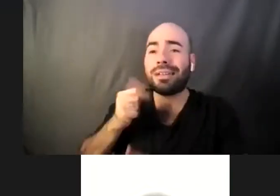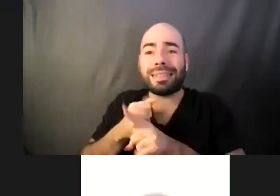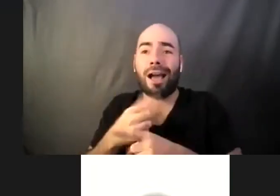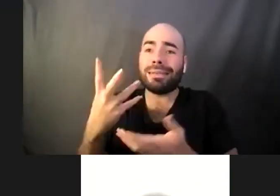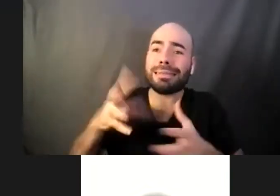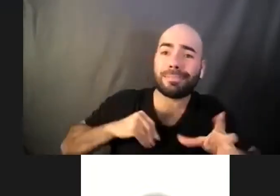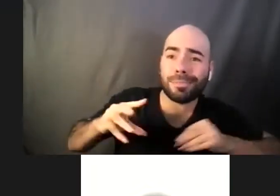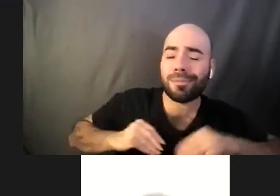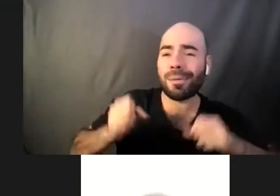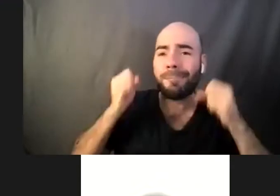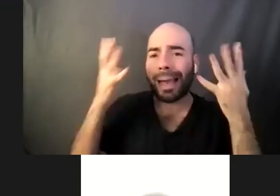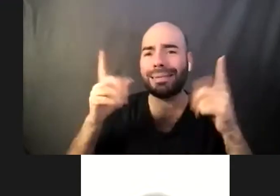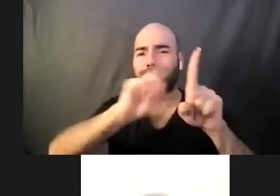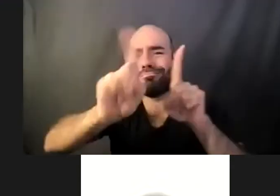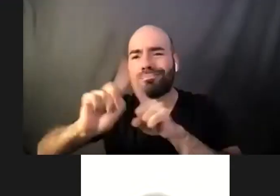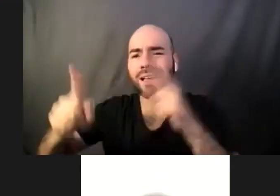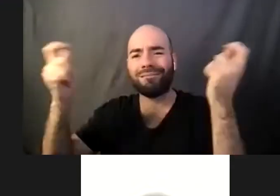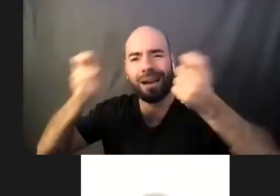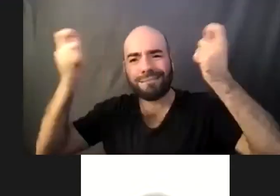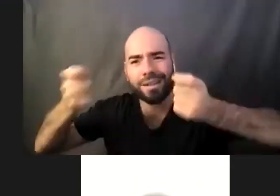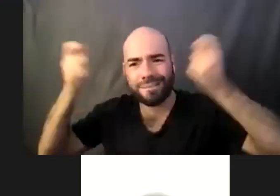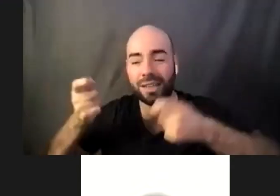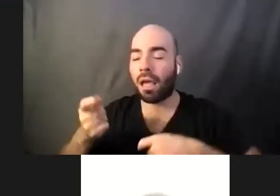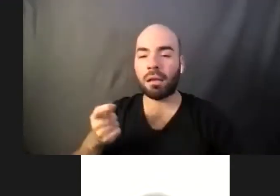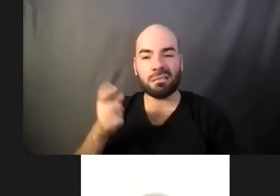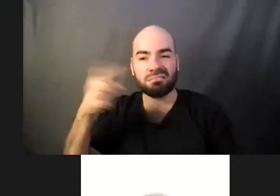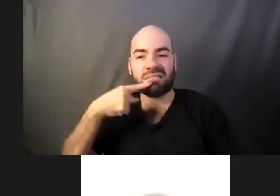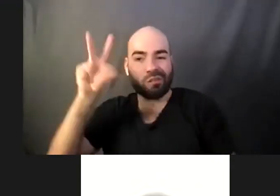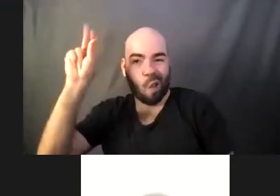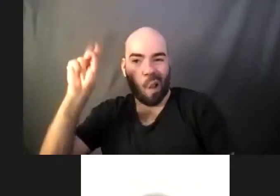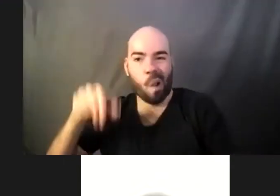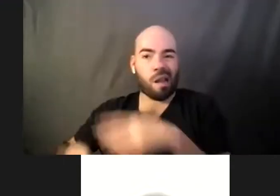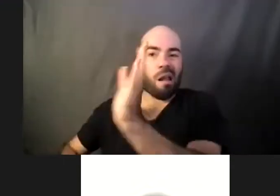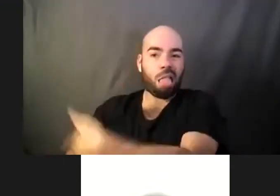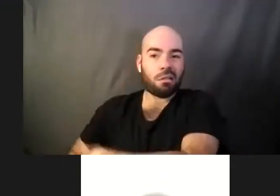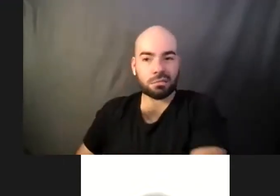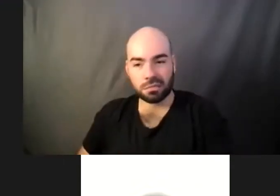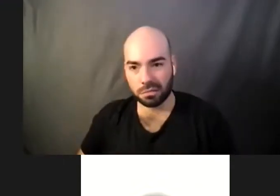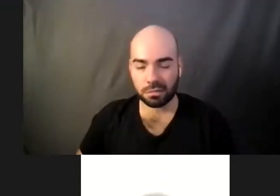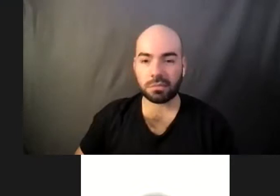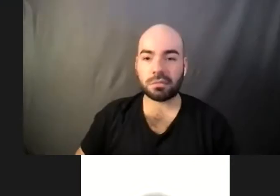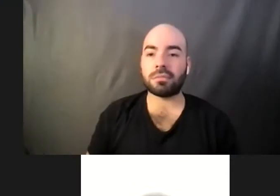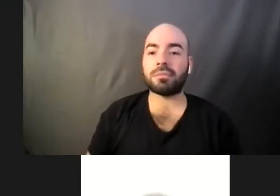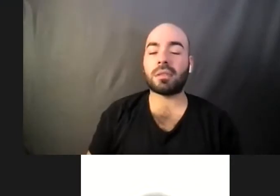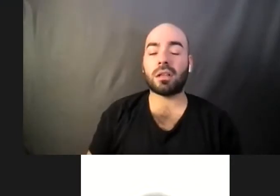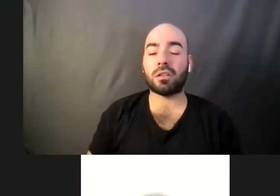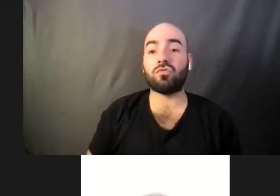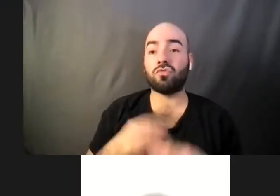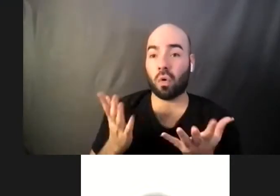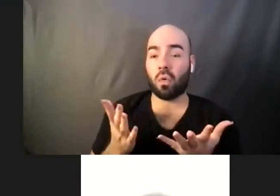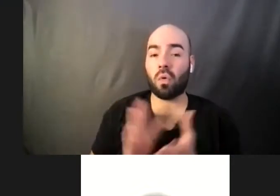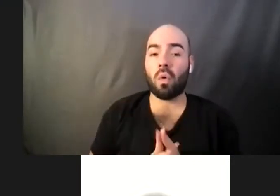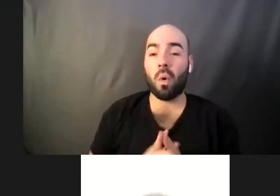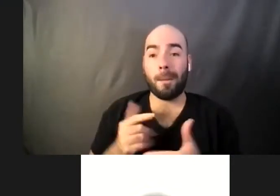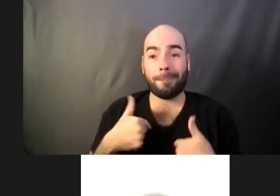know, it would, you know, do the things that they wanted to do with. Yeah. And I decided